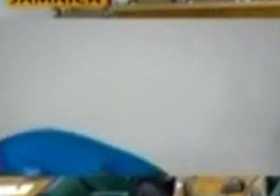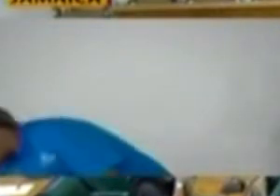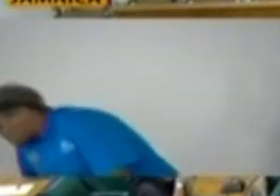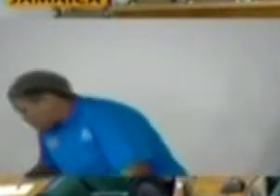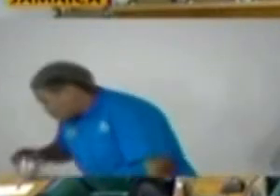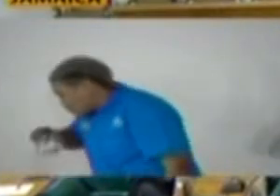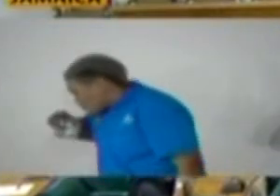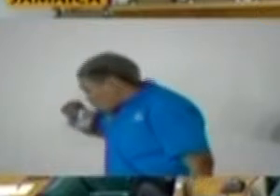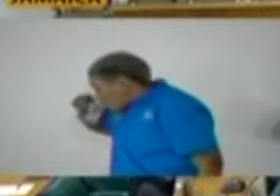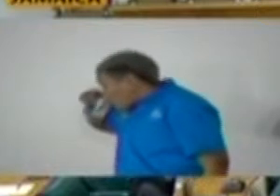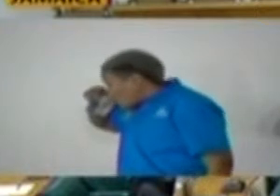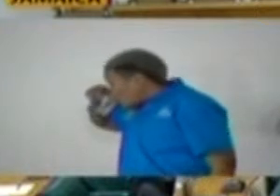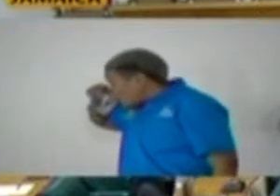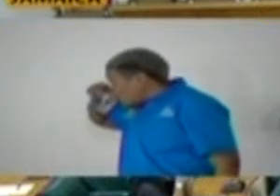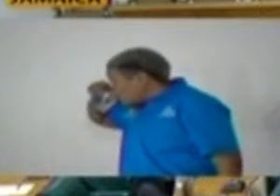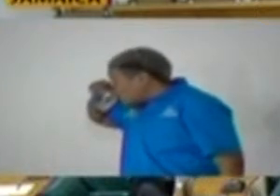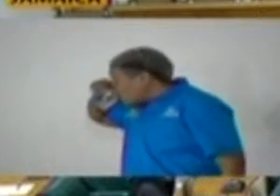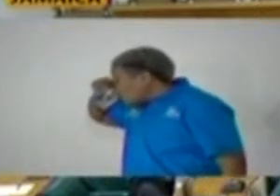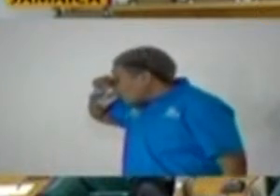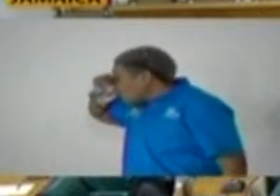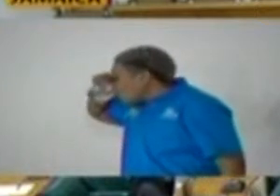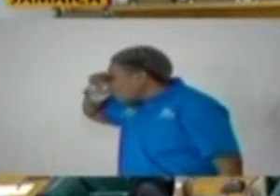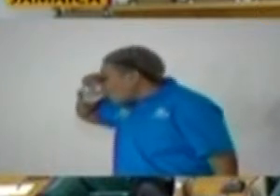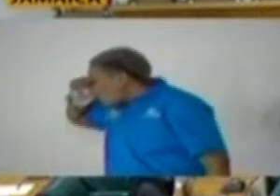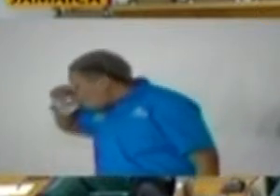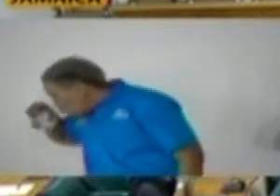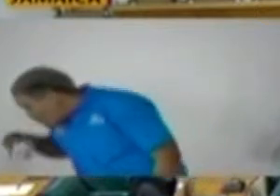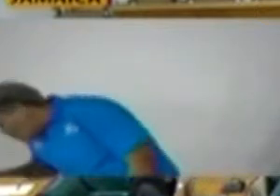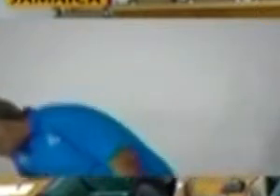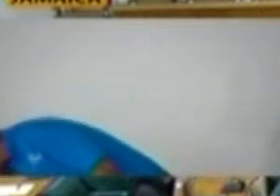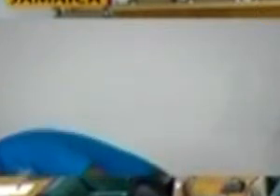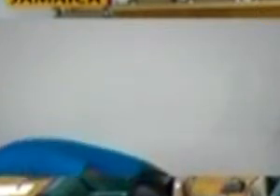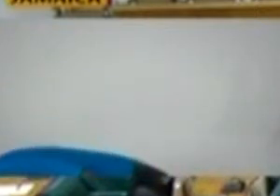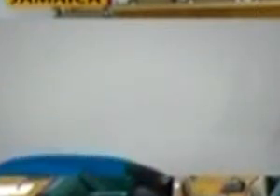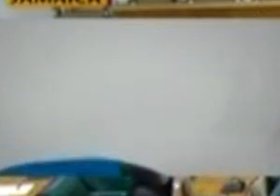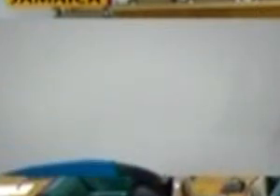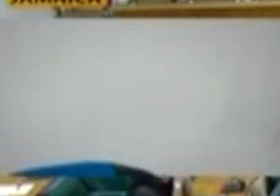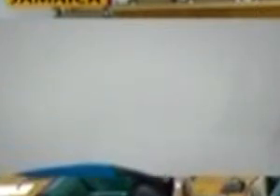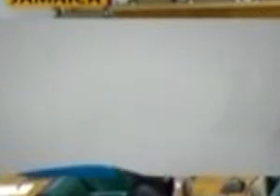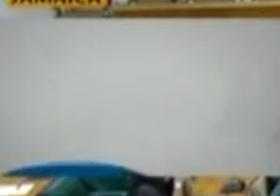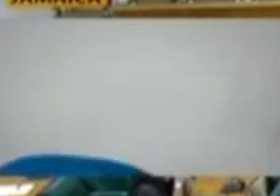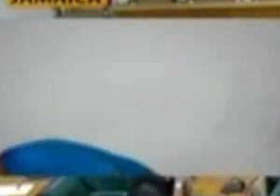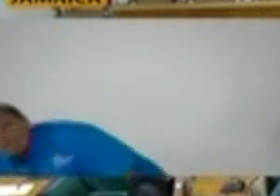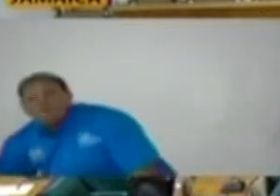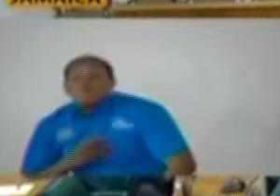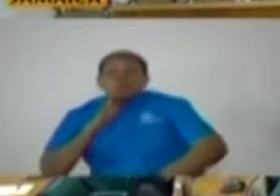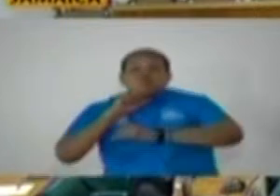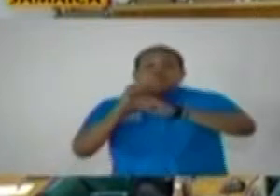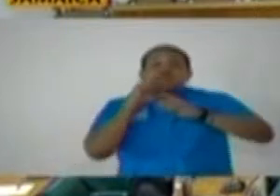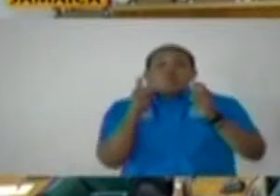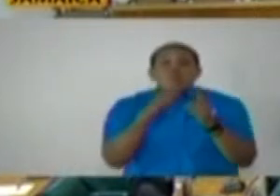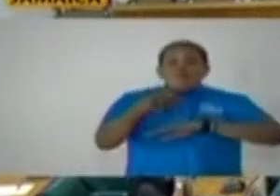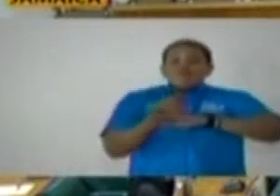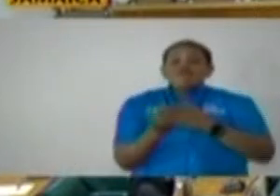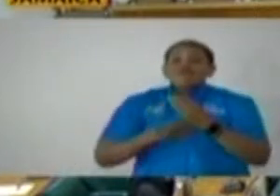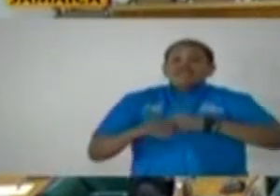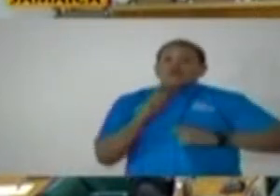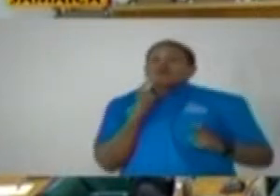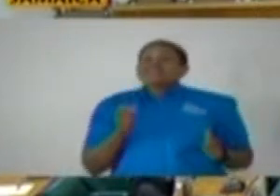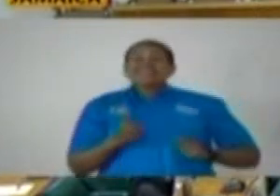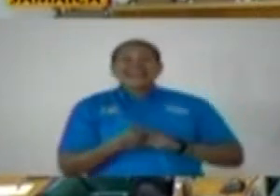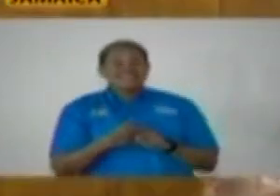Madam Speaker, our reality is that as a small island economy with a tiny domestic market, low